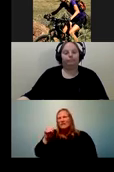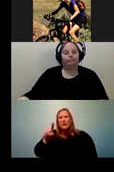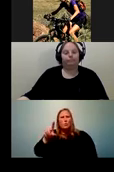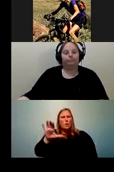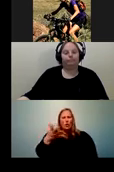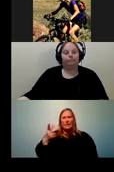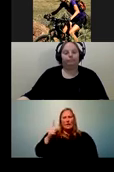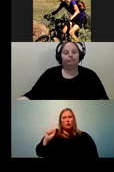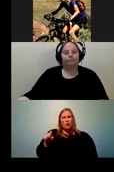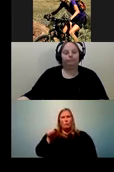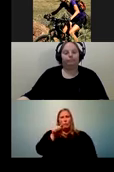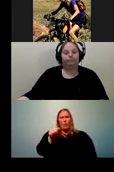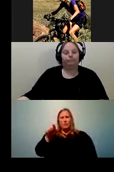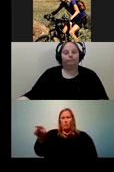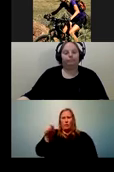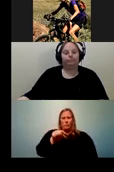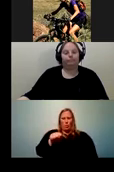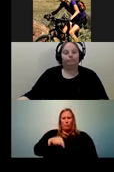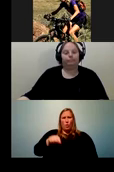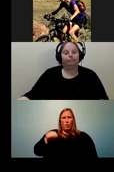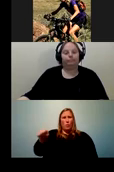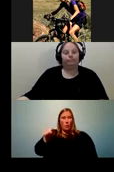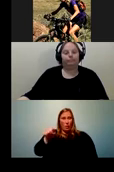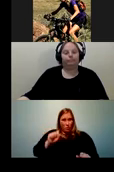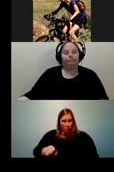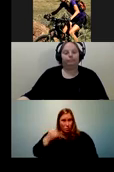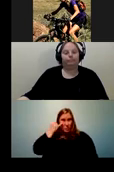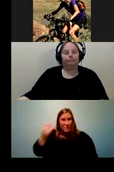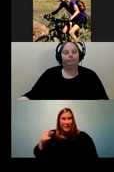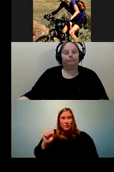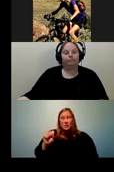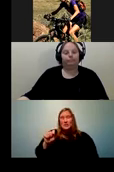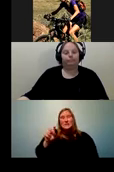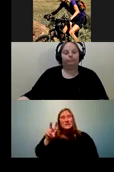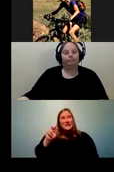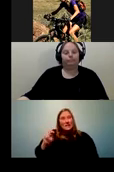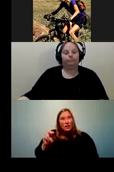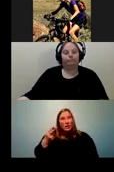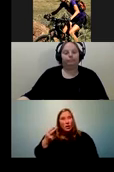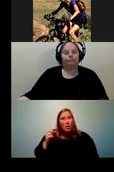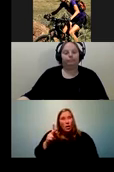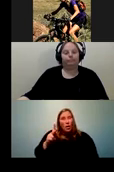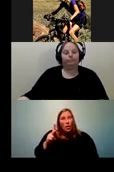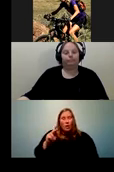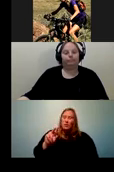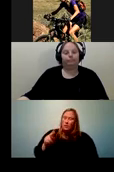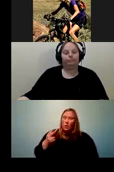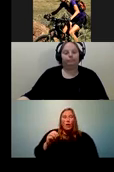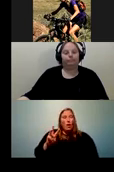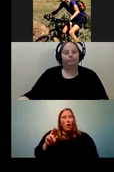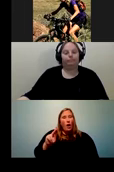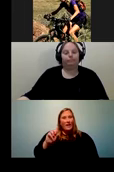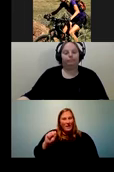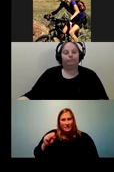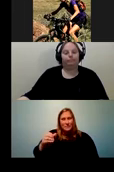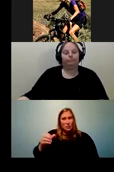point to, right? Can you imagine if that's all he had to communicate with, where we'd